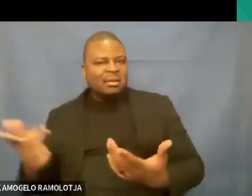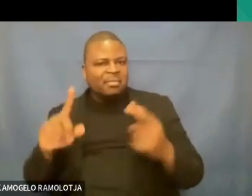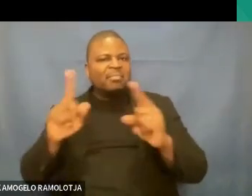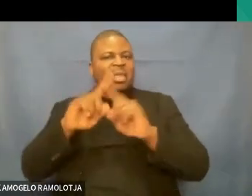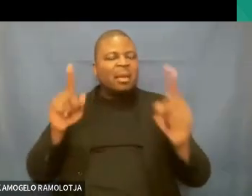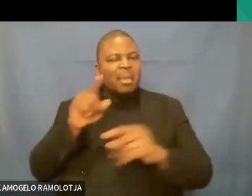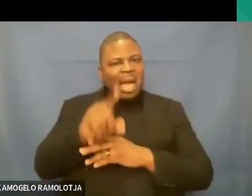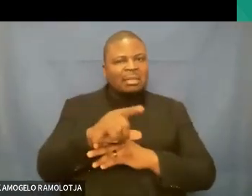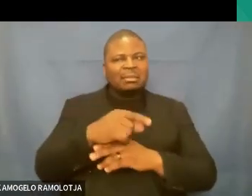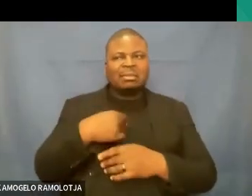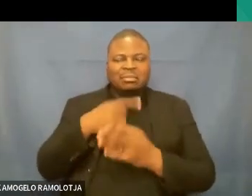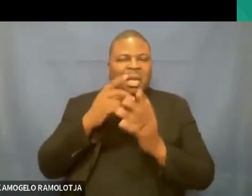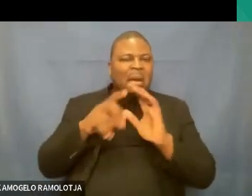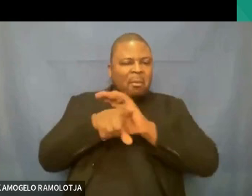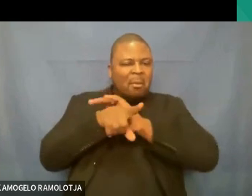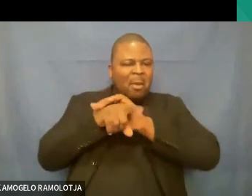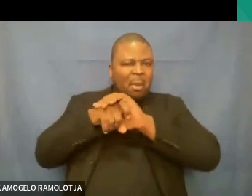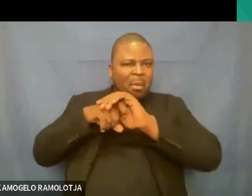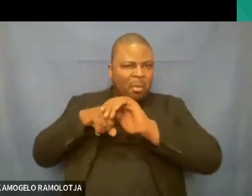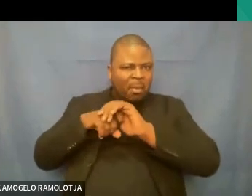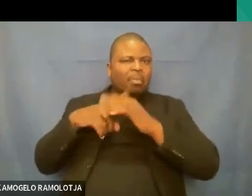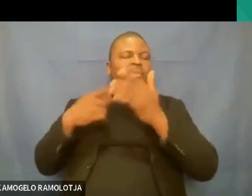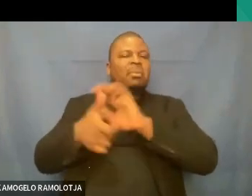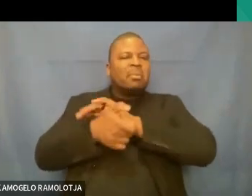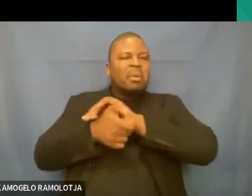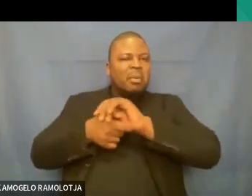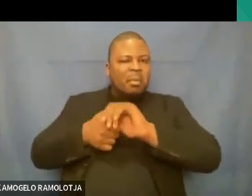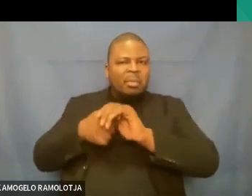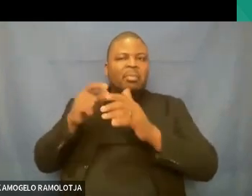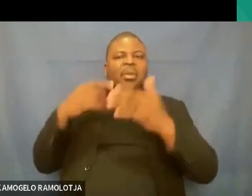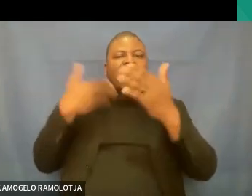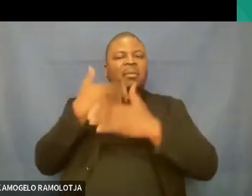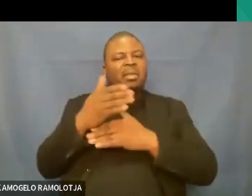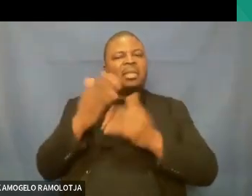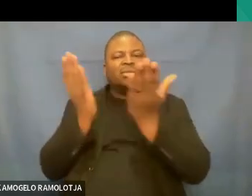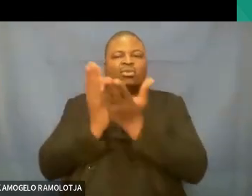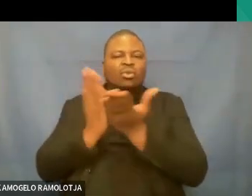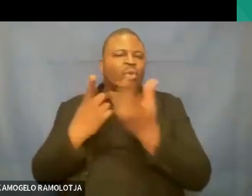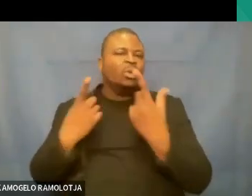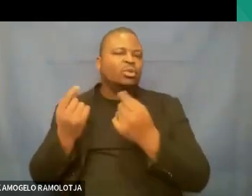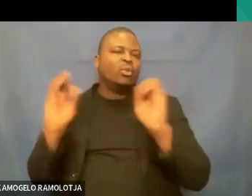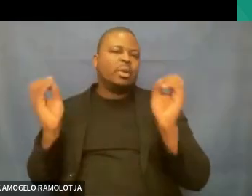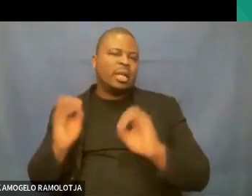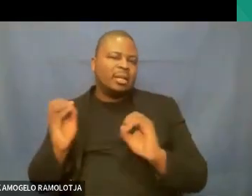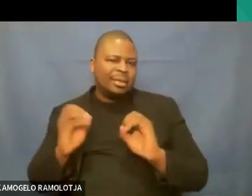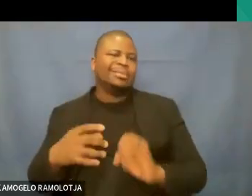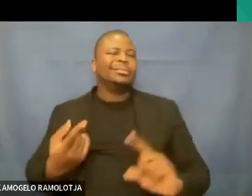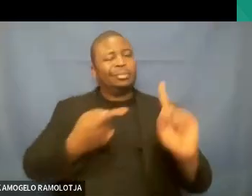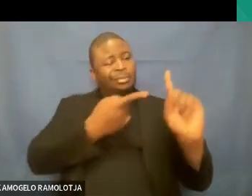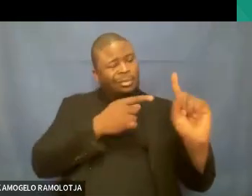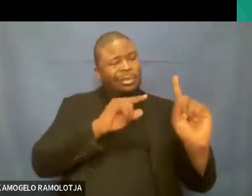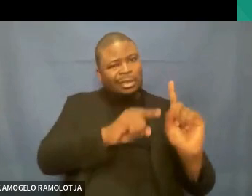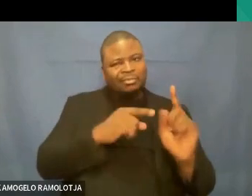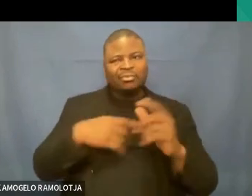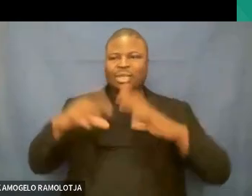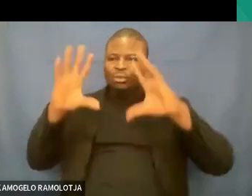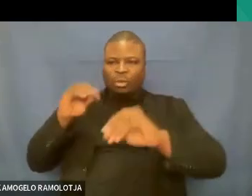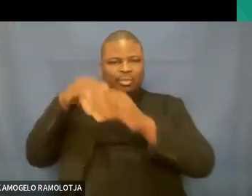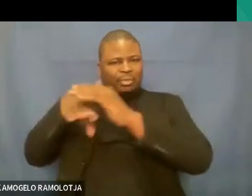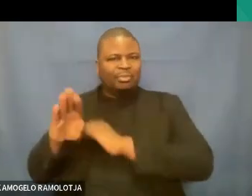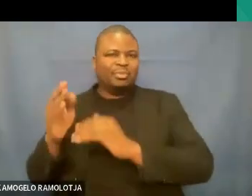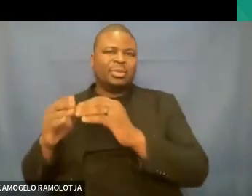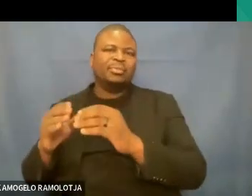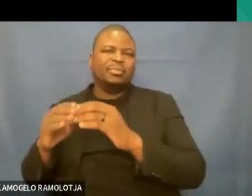was aware. The school did nothing, and nobody cared. He stopped attending. The story is not